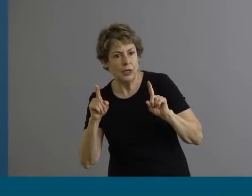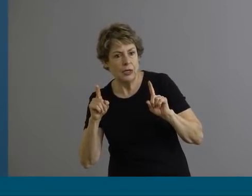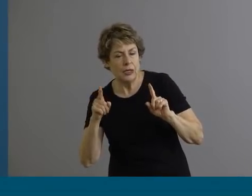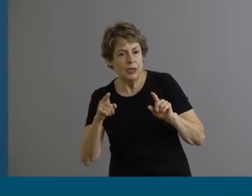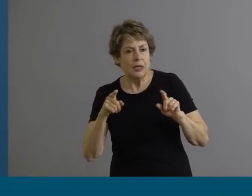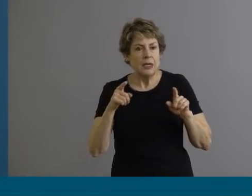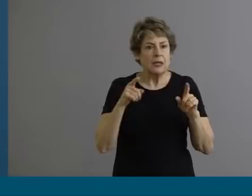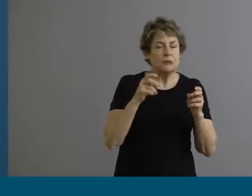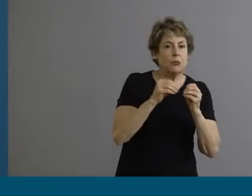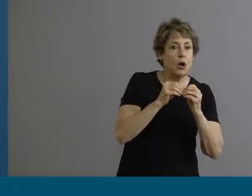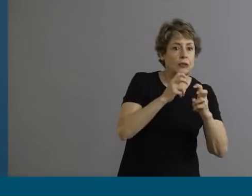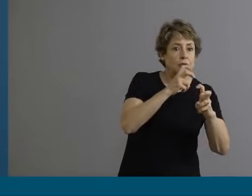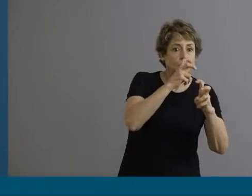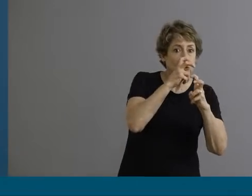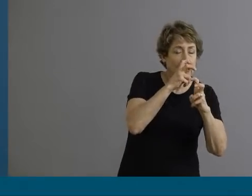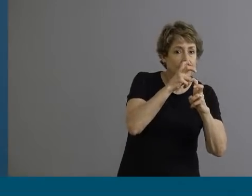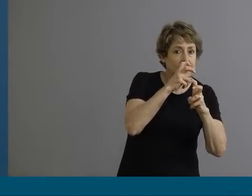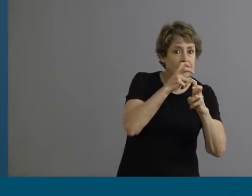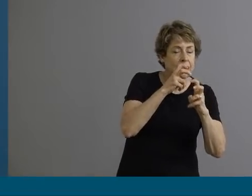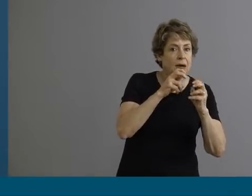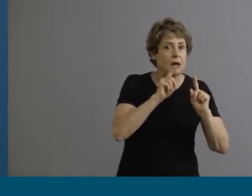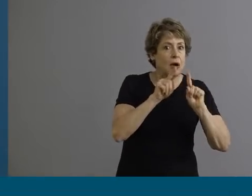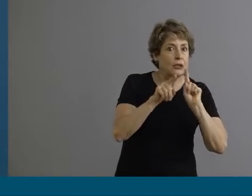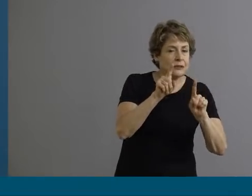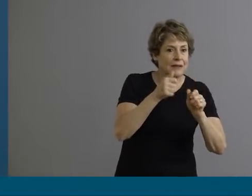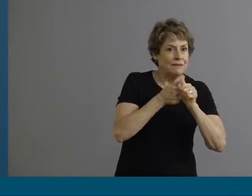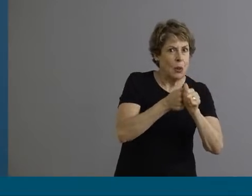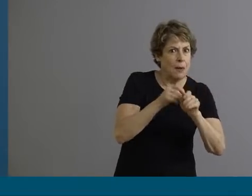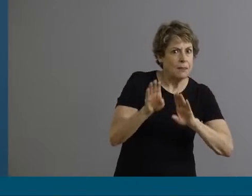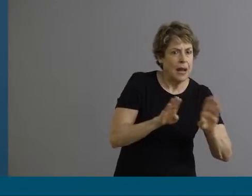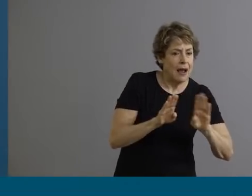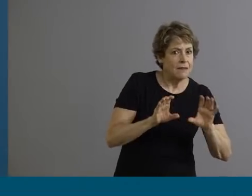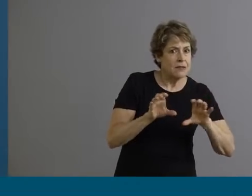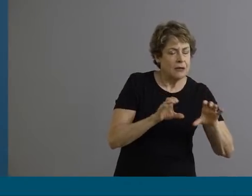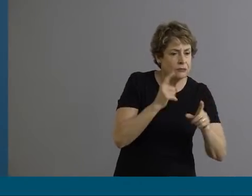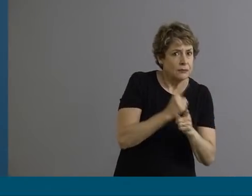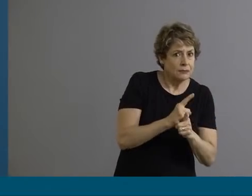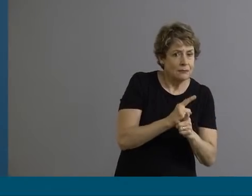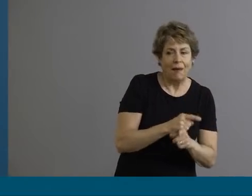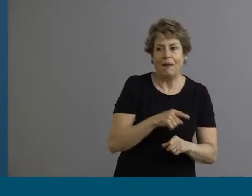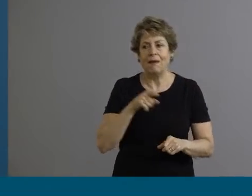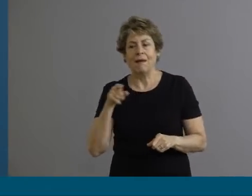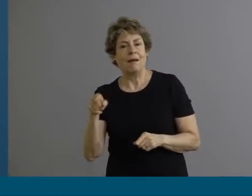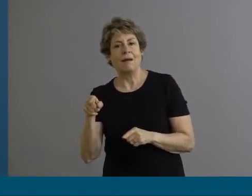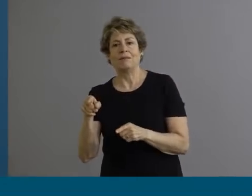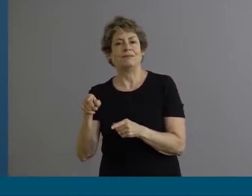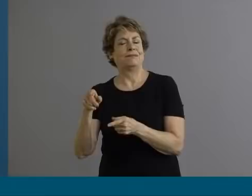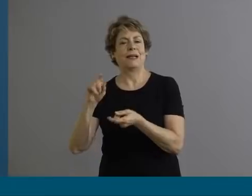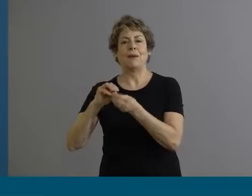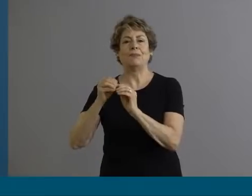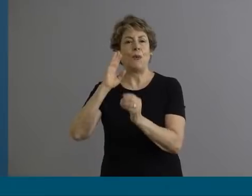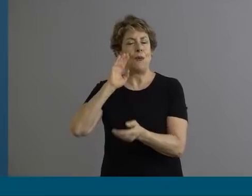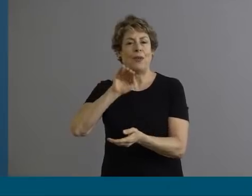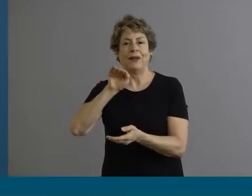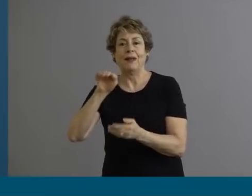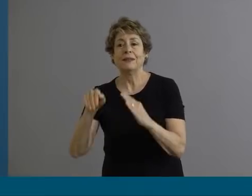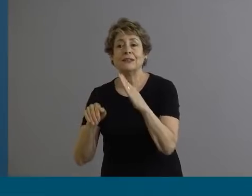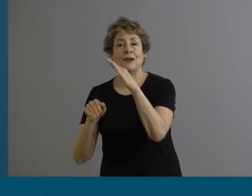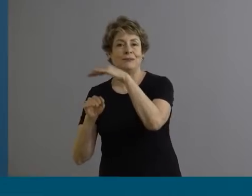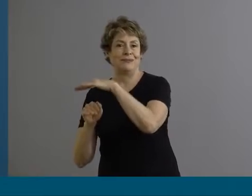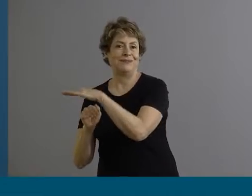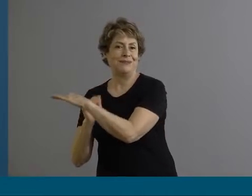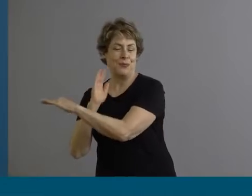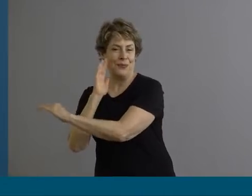in your mind's eye and see that in Arizona, our rapid increase was in June. And